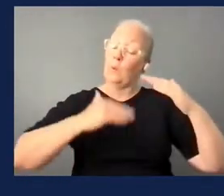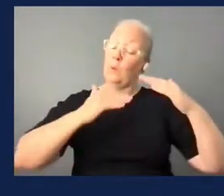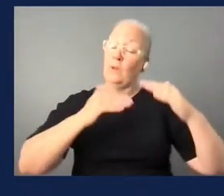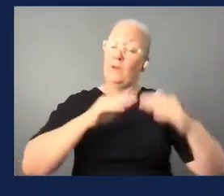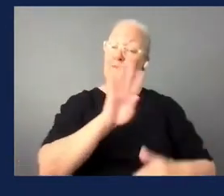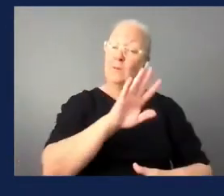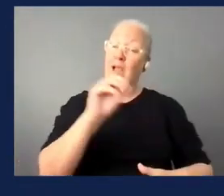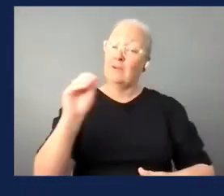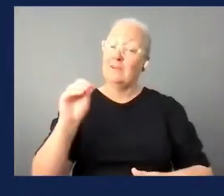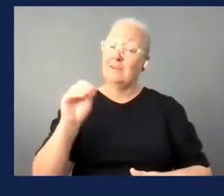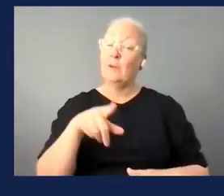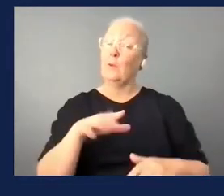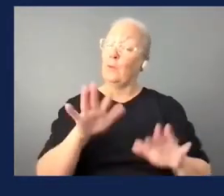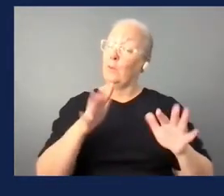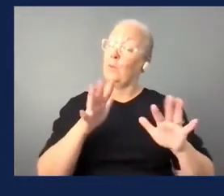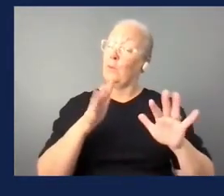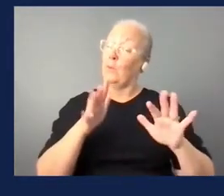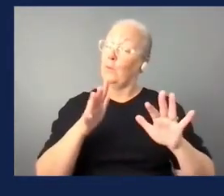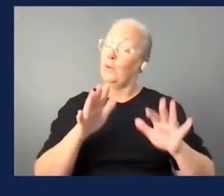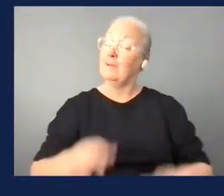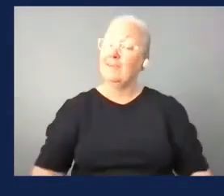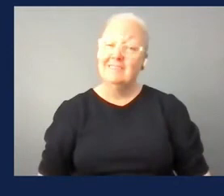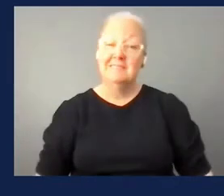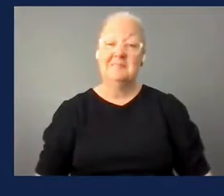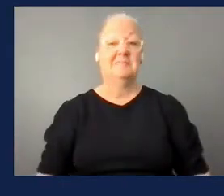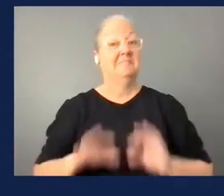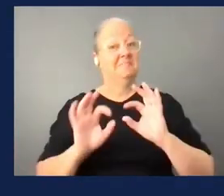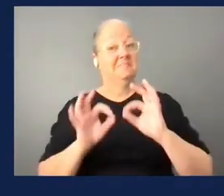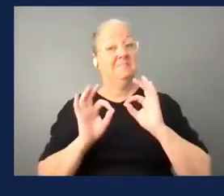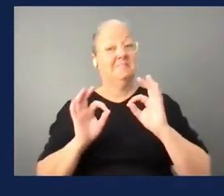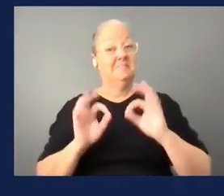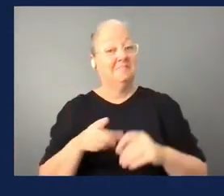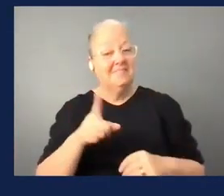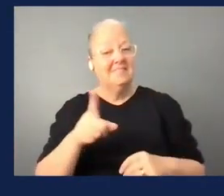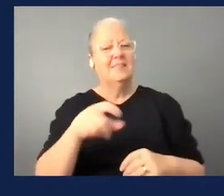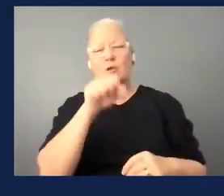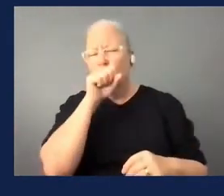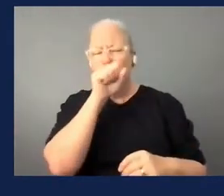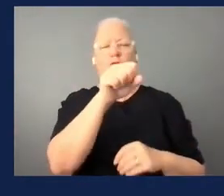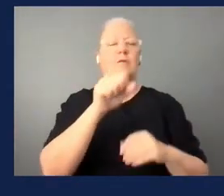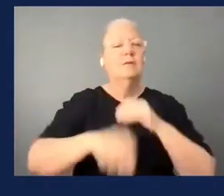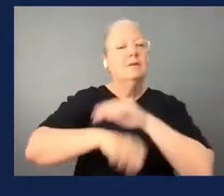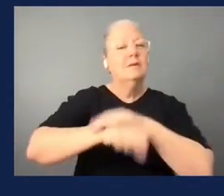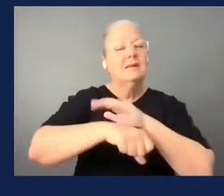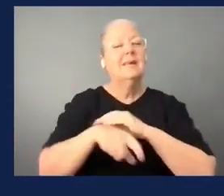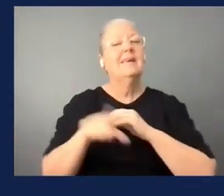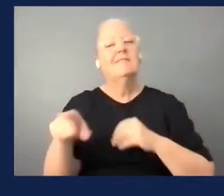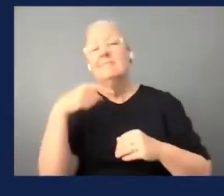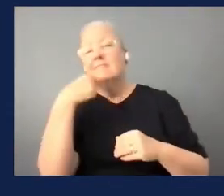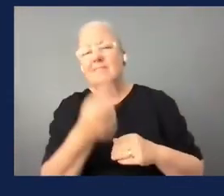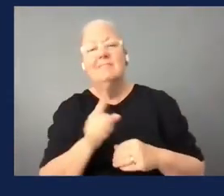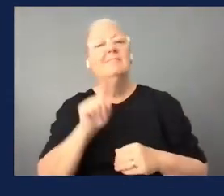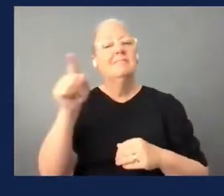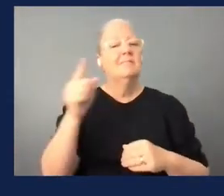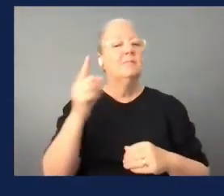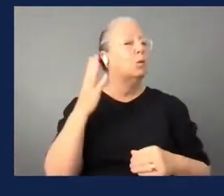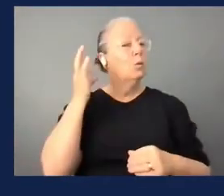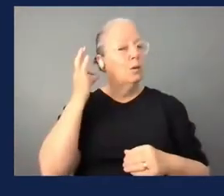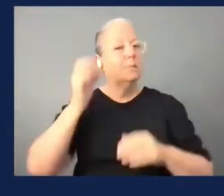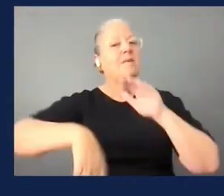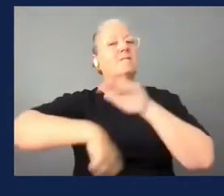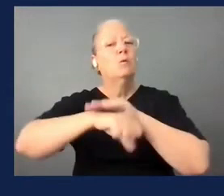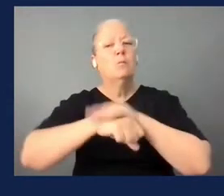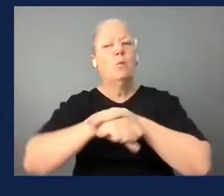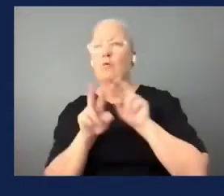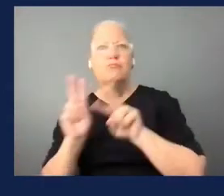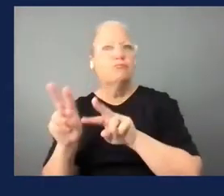off. So yeah, Bas will be talking to us about his experiences attending women's football matches. So thank